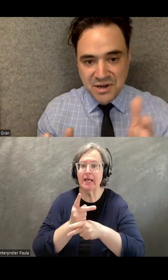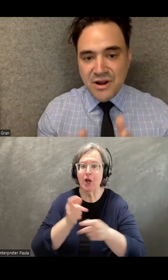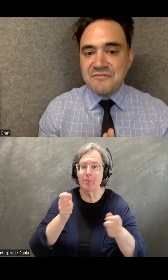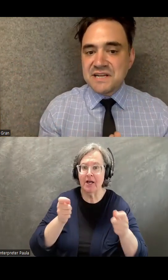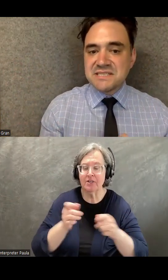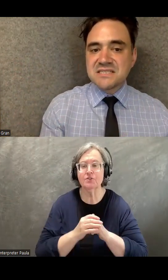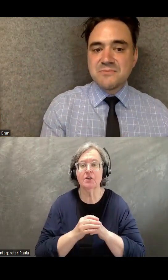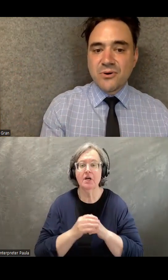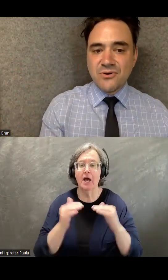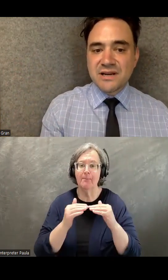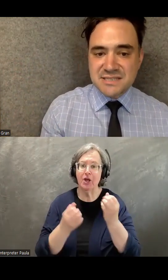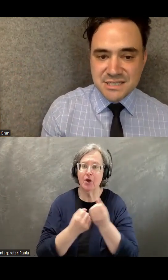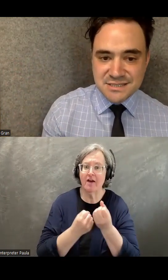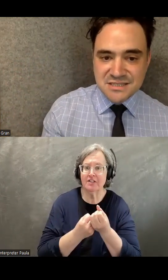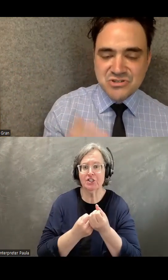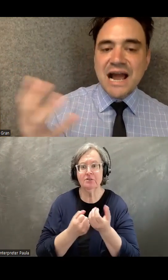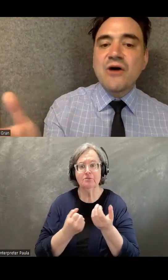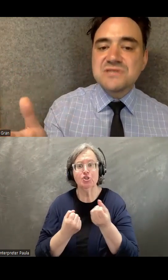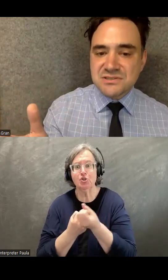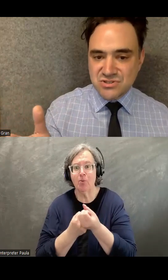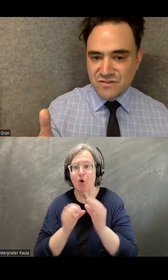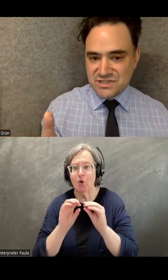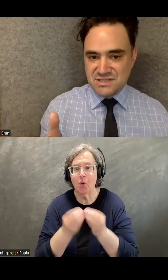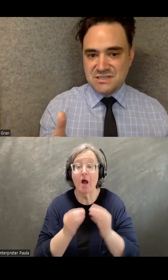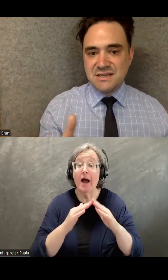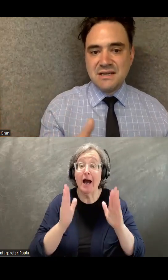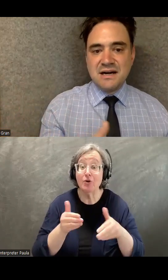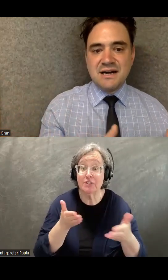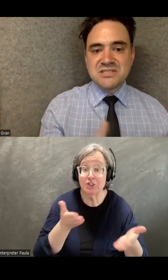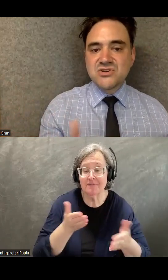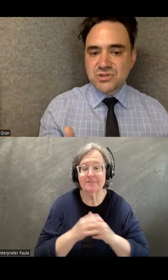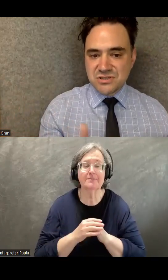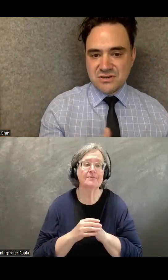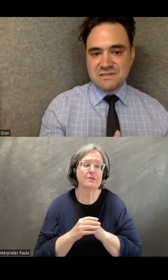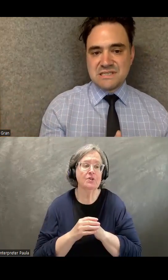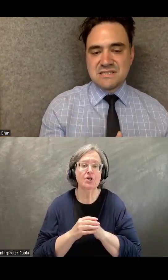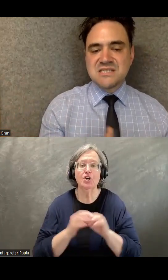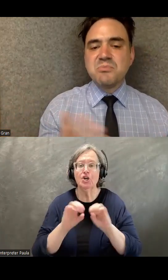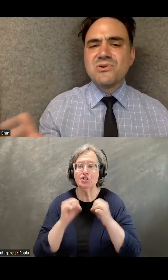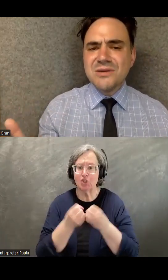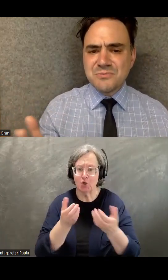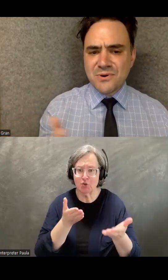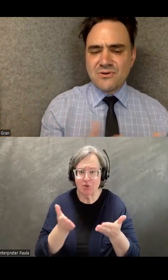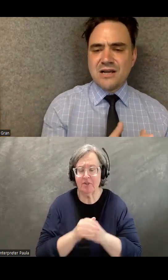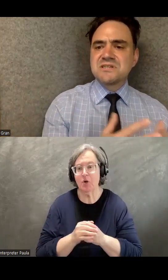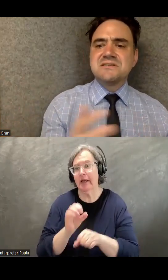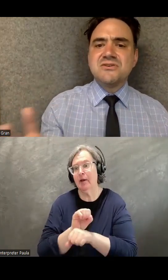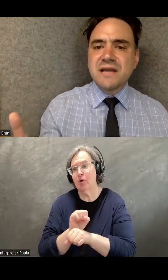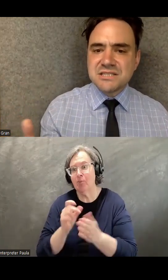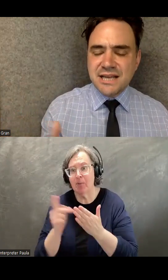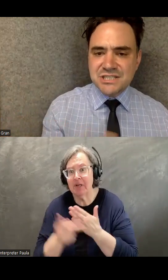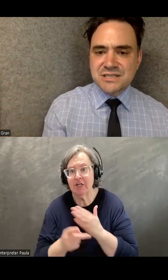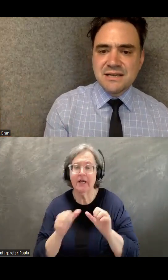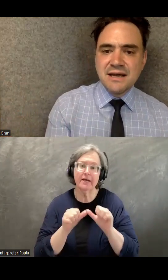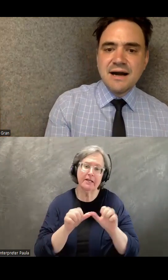It's your peer advocacy and support organizations. It's your housing services. It's social services. It's employment programs,